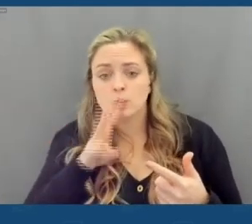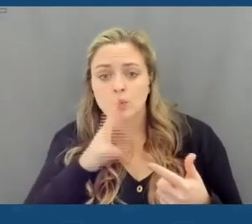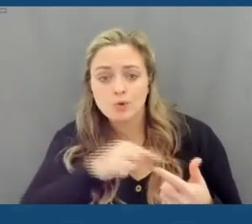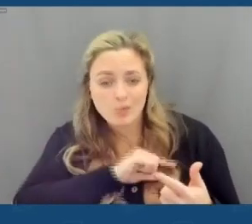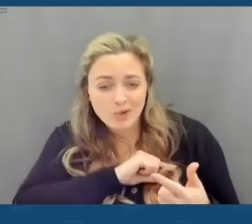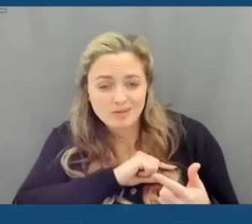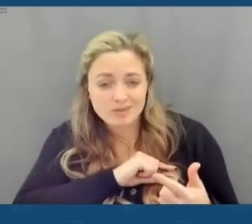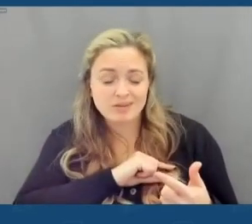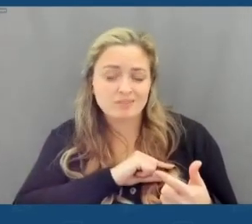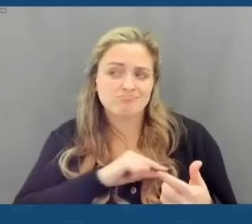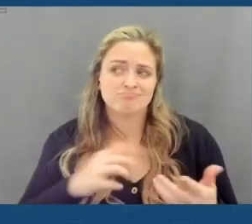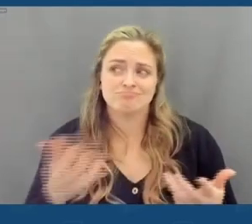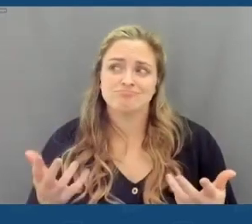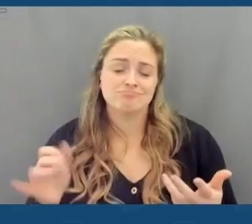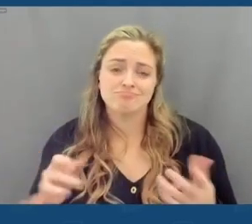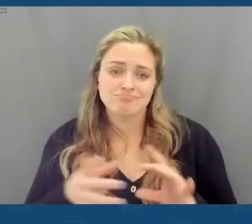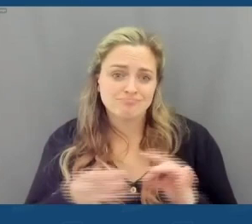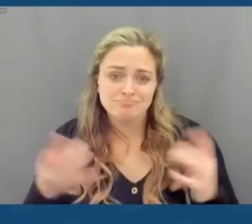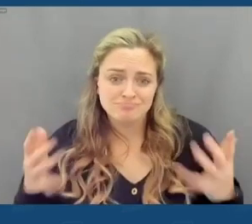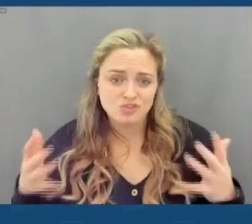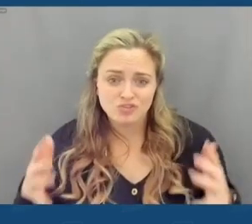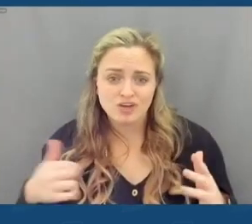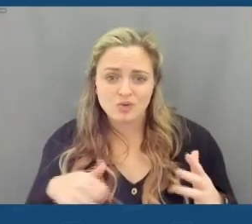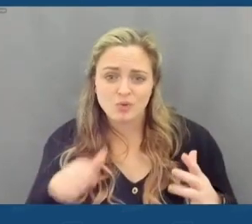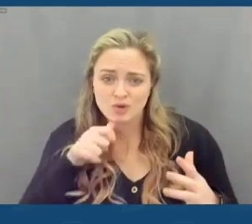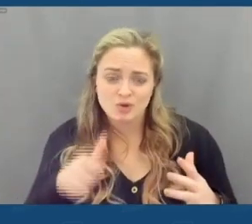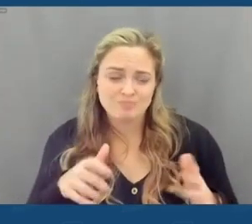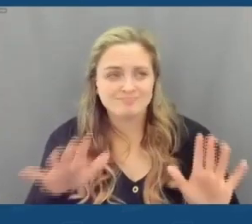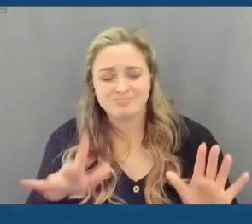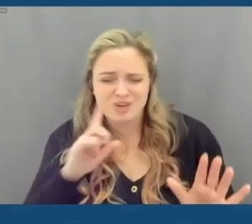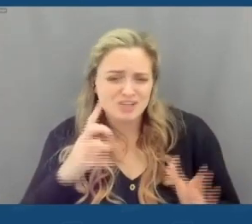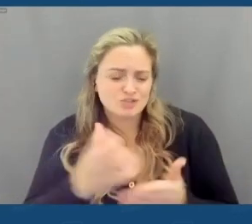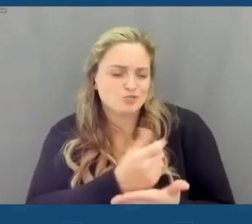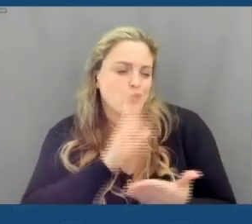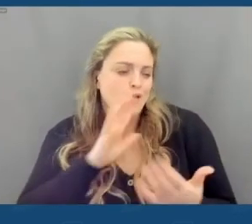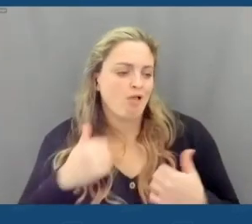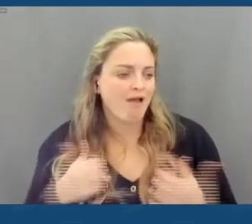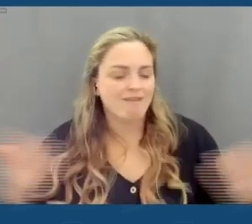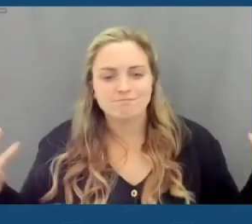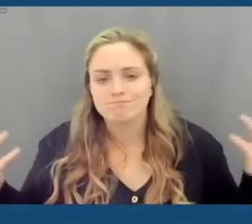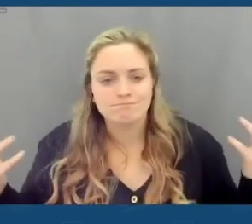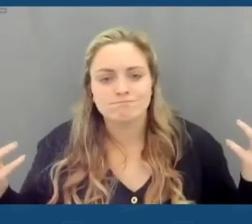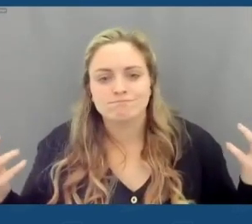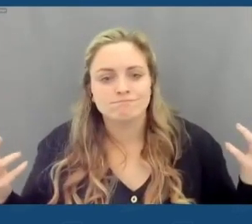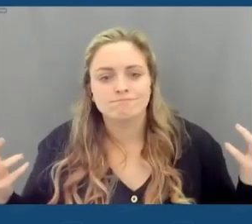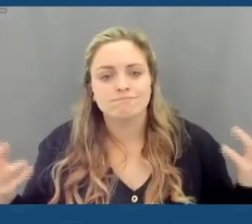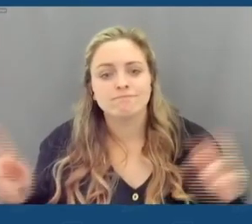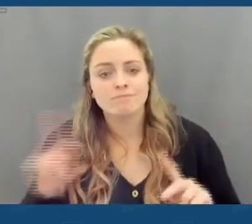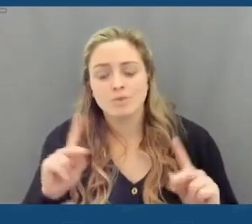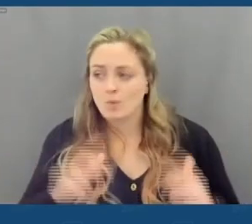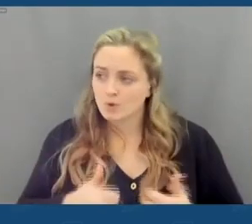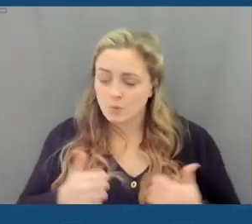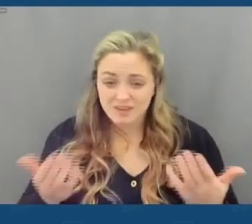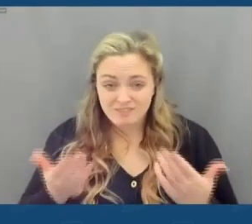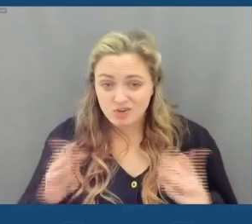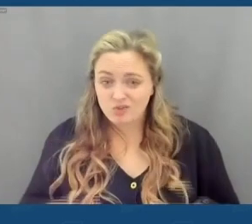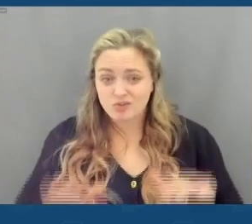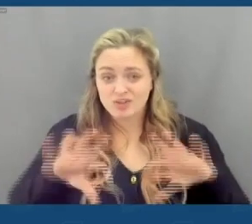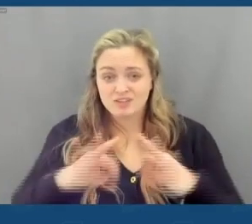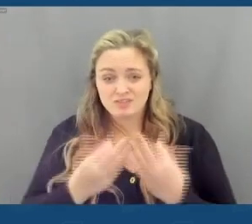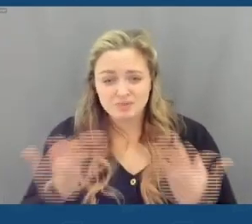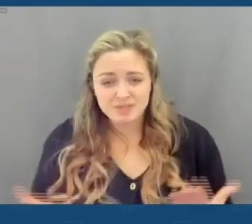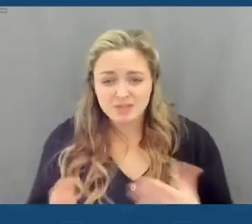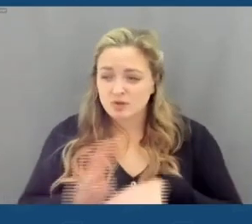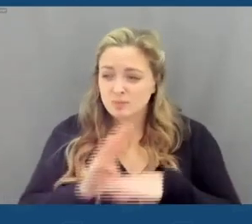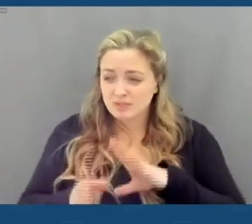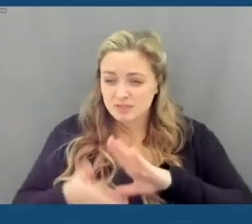And it's just like I said, mentioned the air. We take it for granted. But for people who want to live here and raise their families here and have businesses